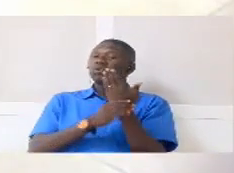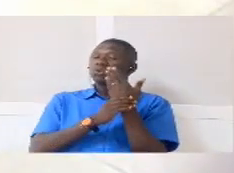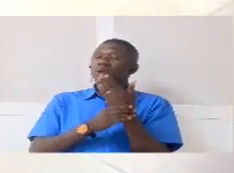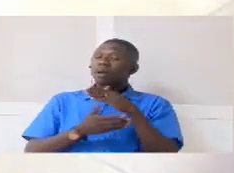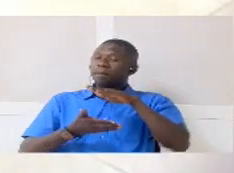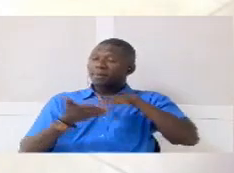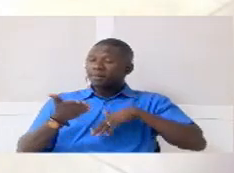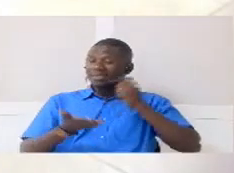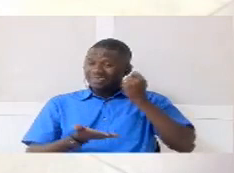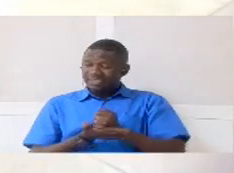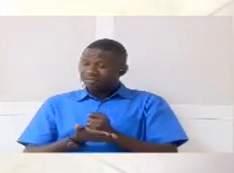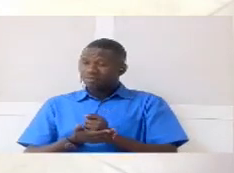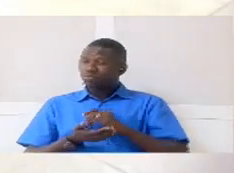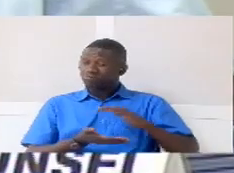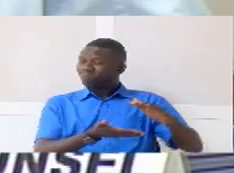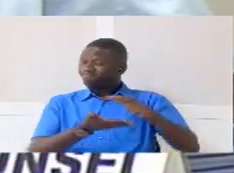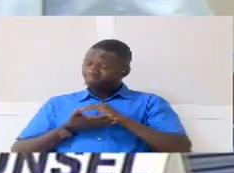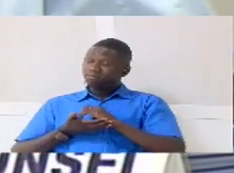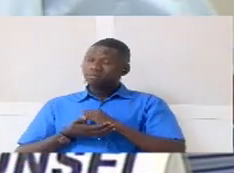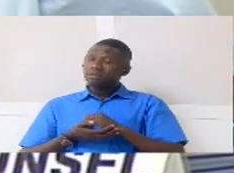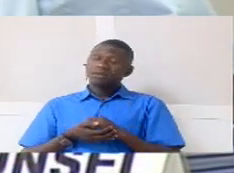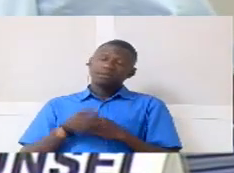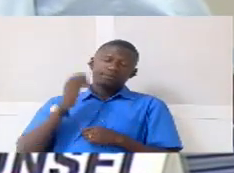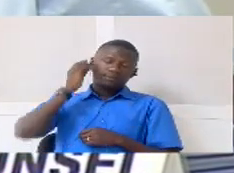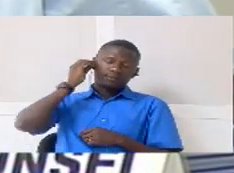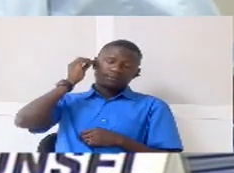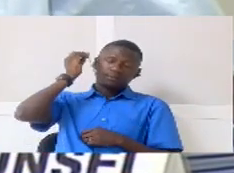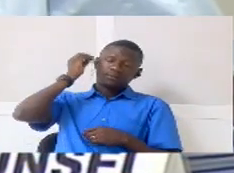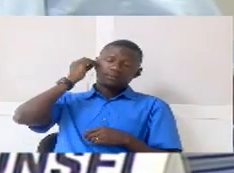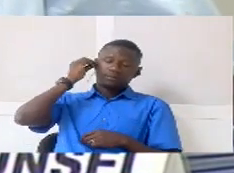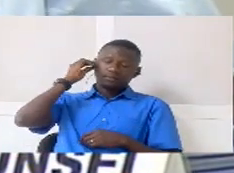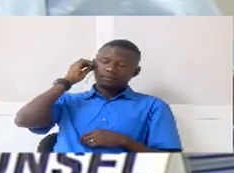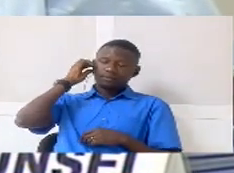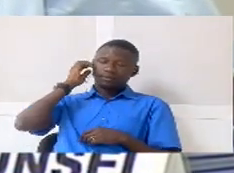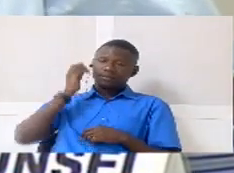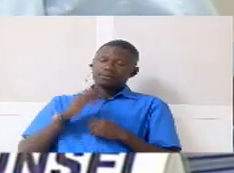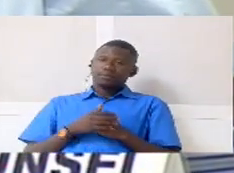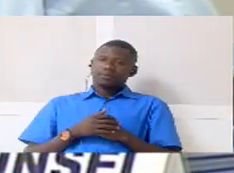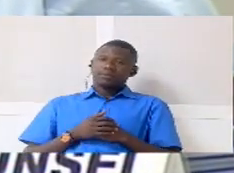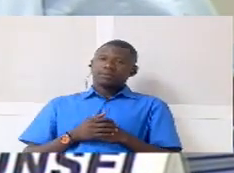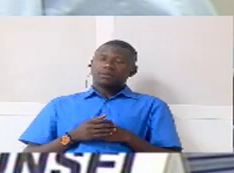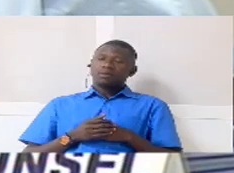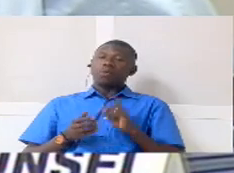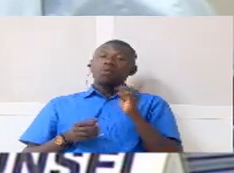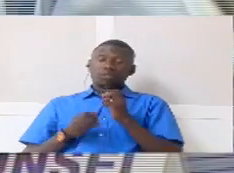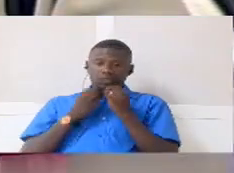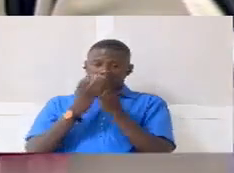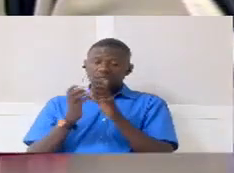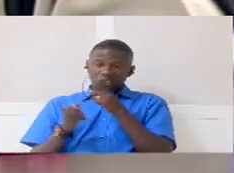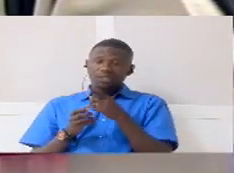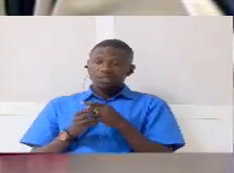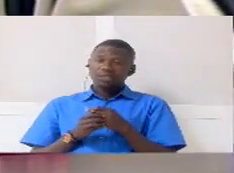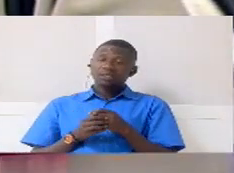responsibility to just the prison. I am just suggesting that this was a conspiracy by various entities and